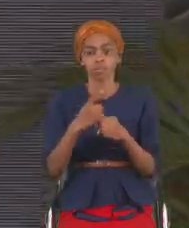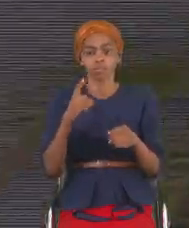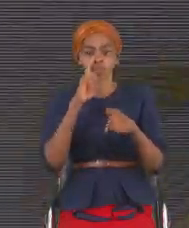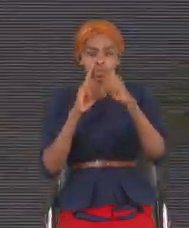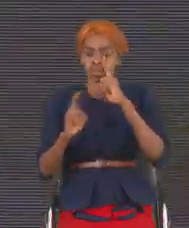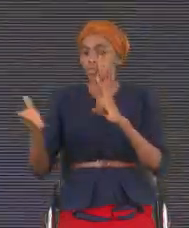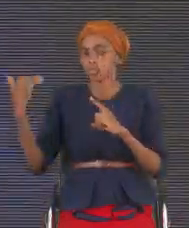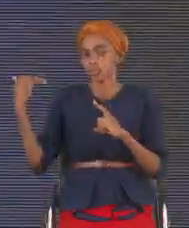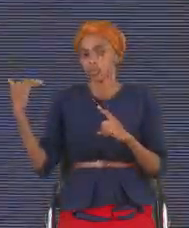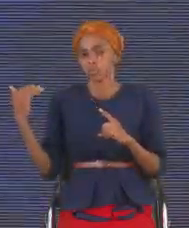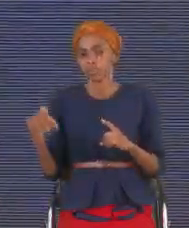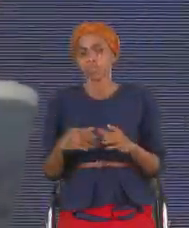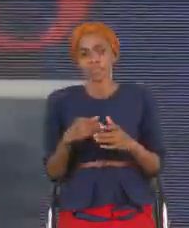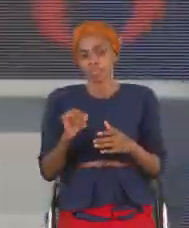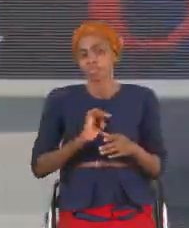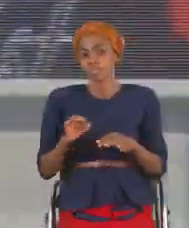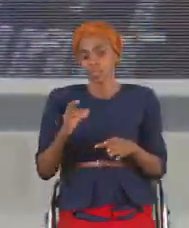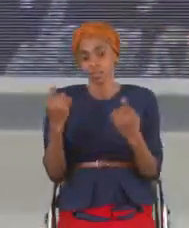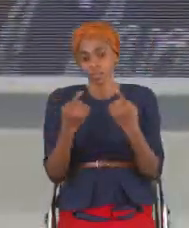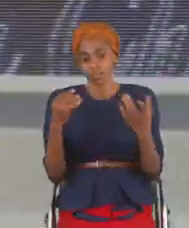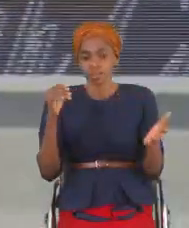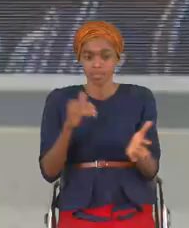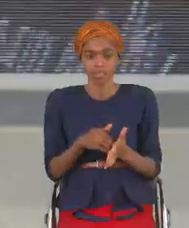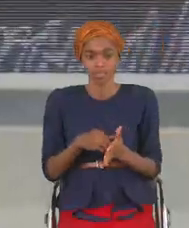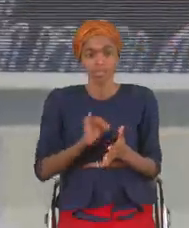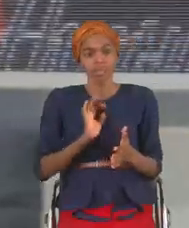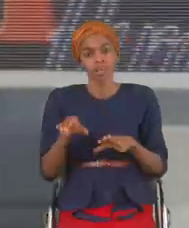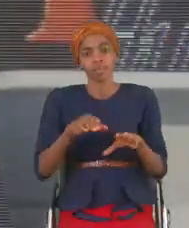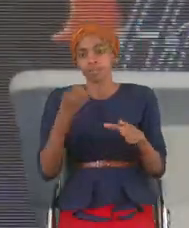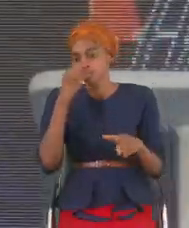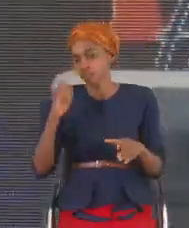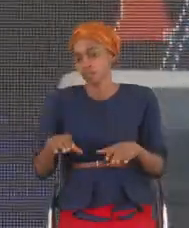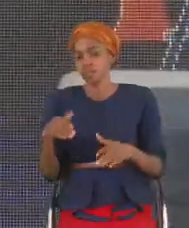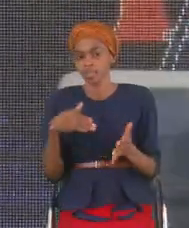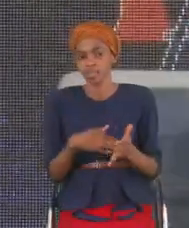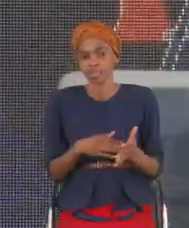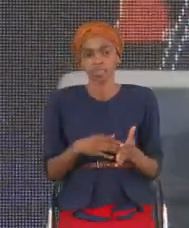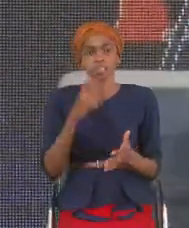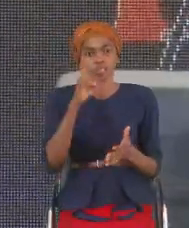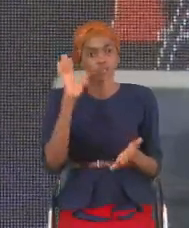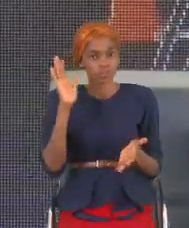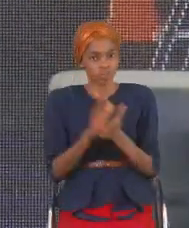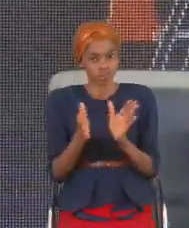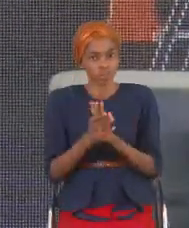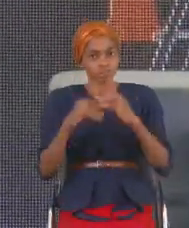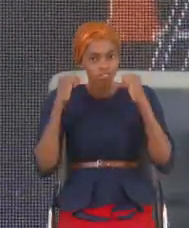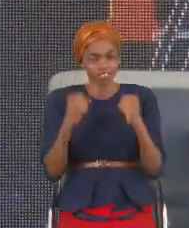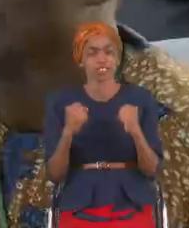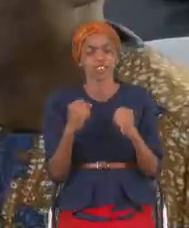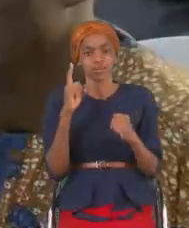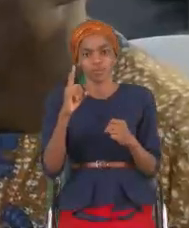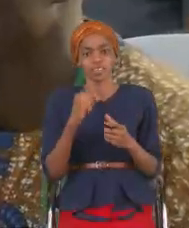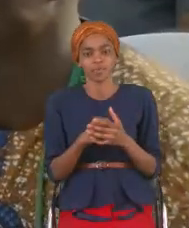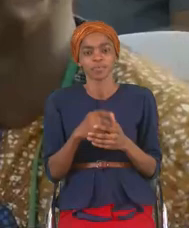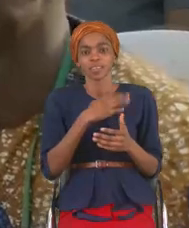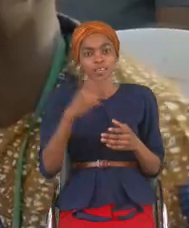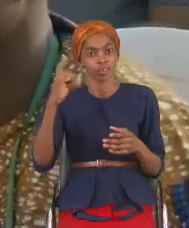blown it again i've seen it again i've done the evil again you become the strong one he'll